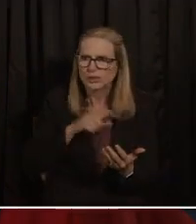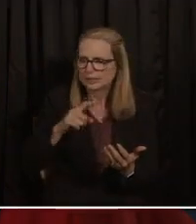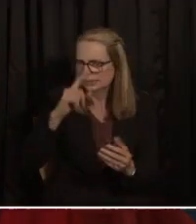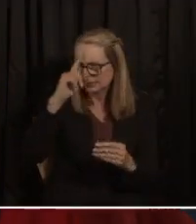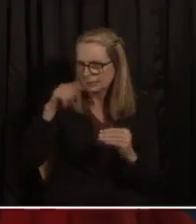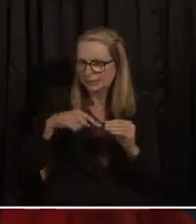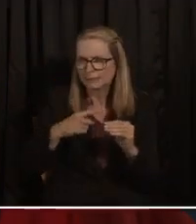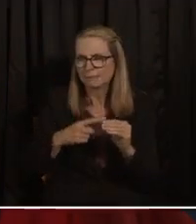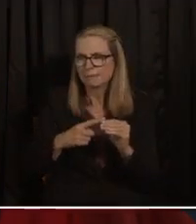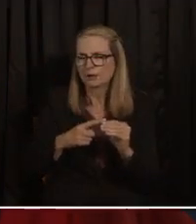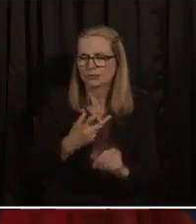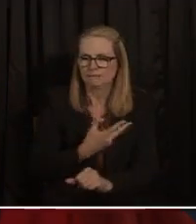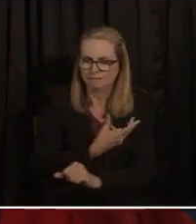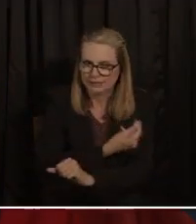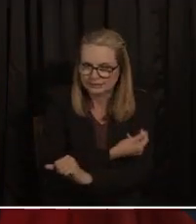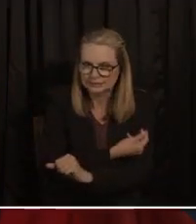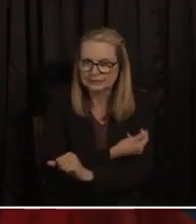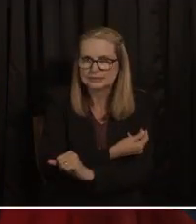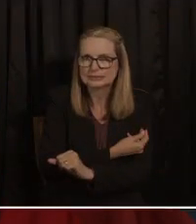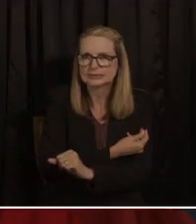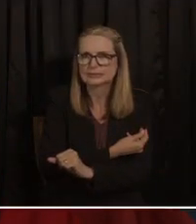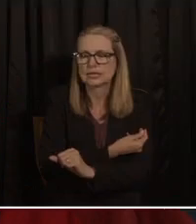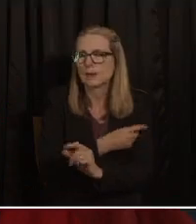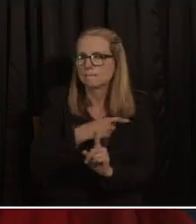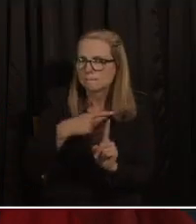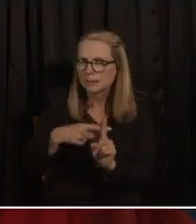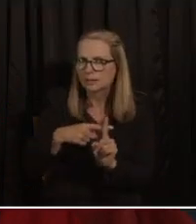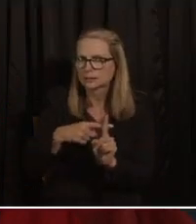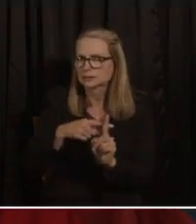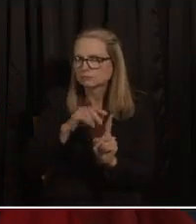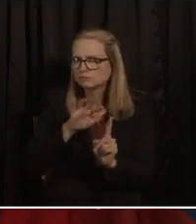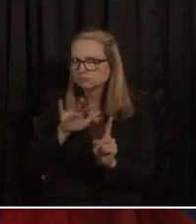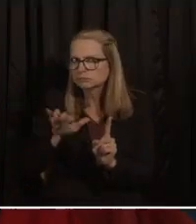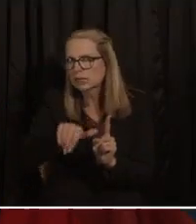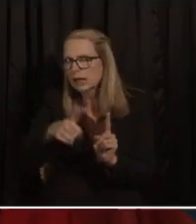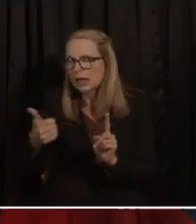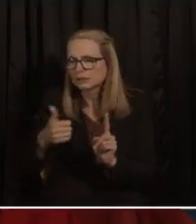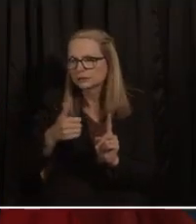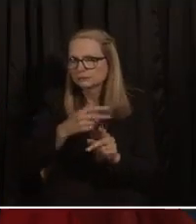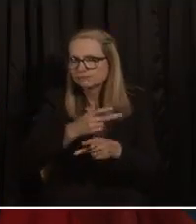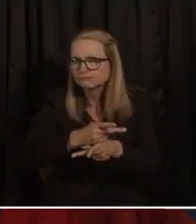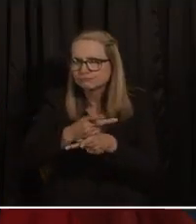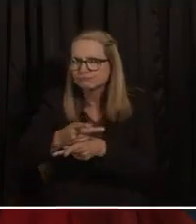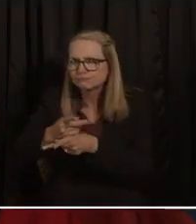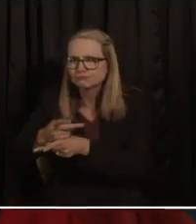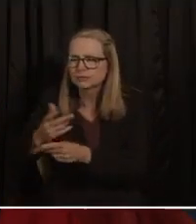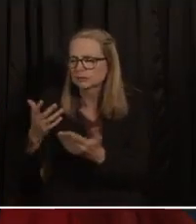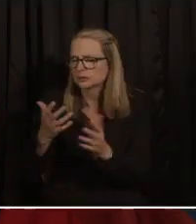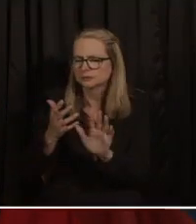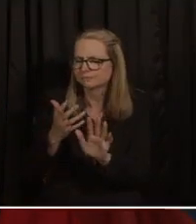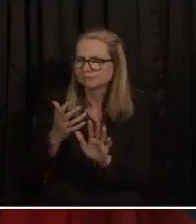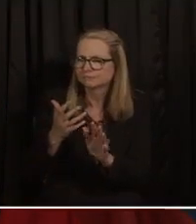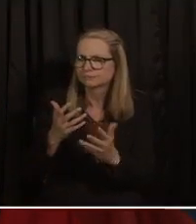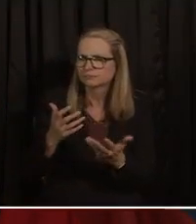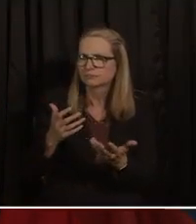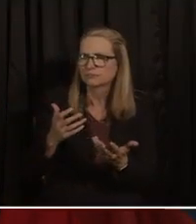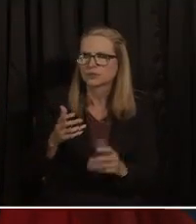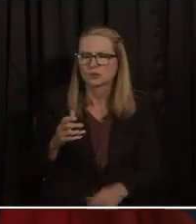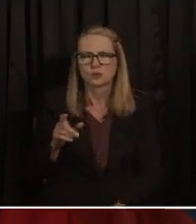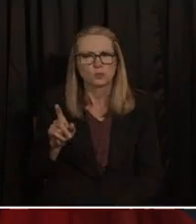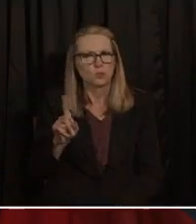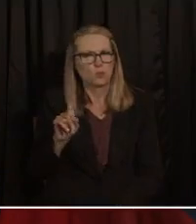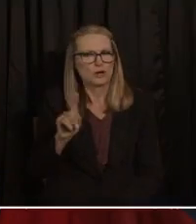terms of not just the vaccine, but vaccine plus all these other precautions. Where did your thinking shift on